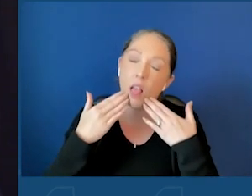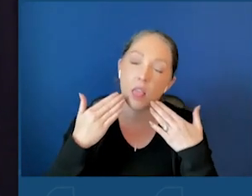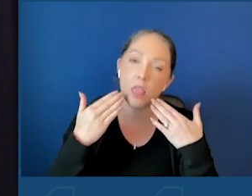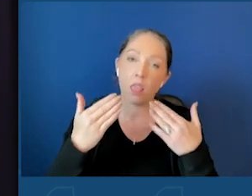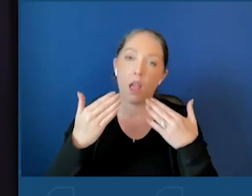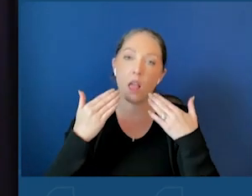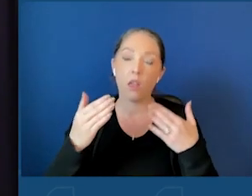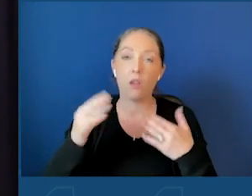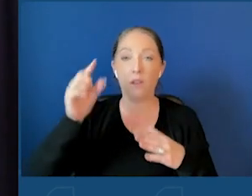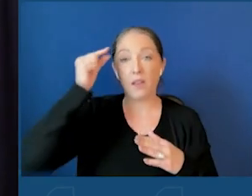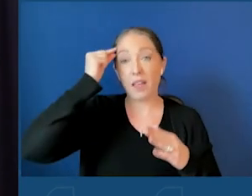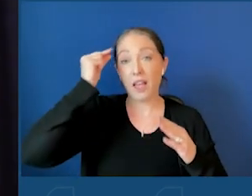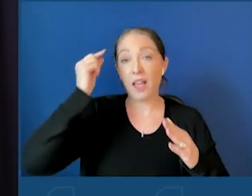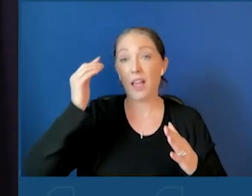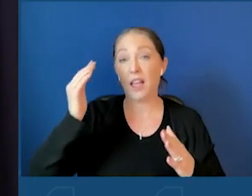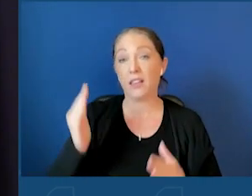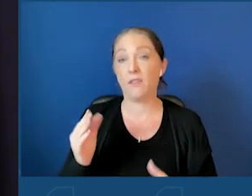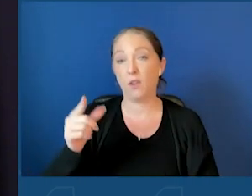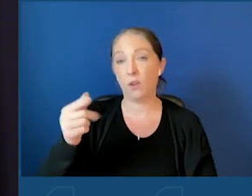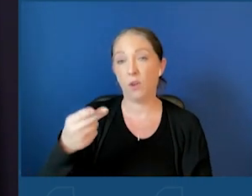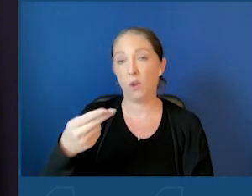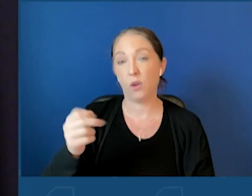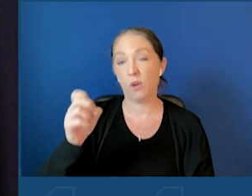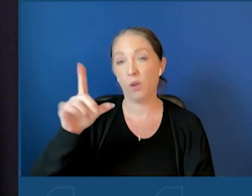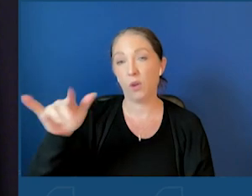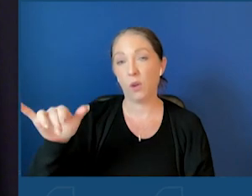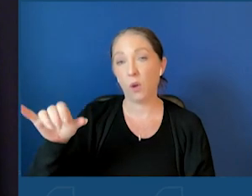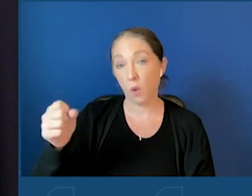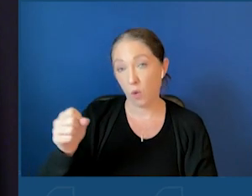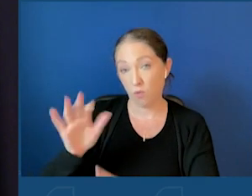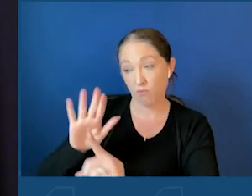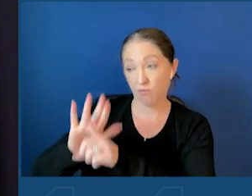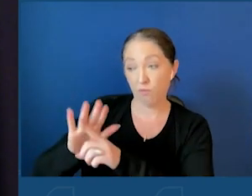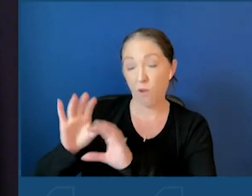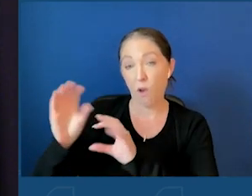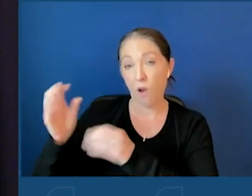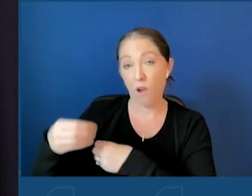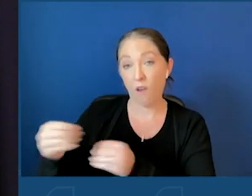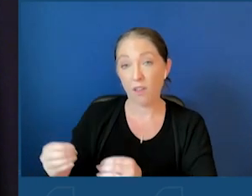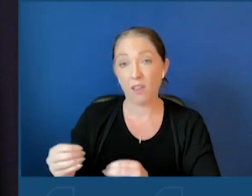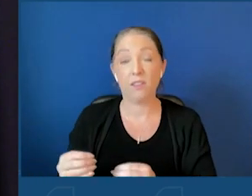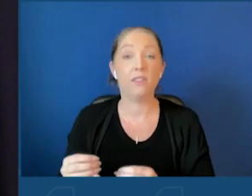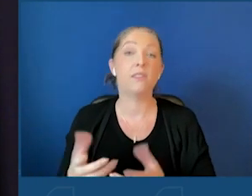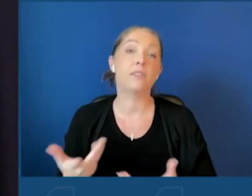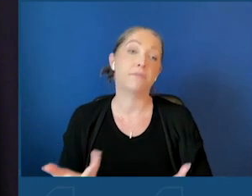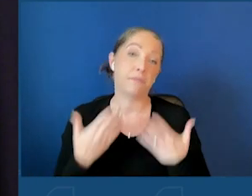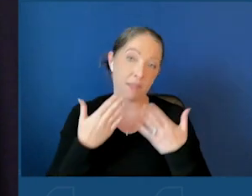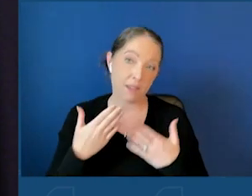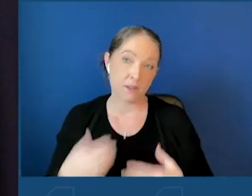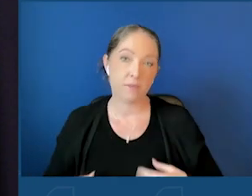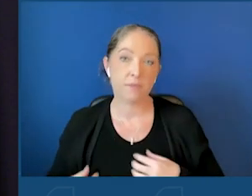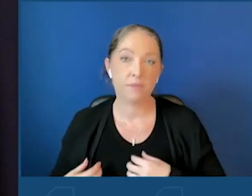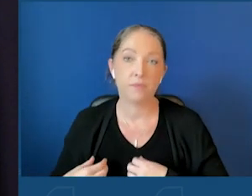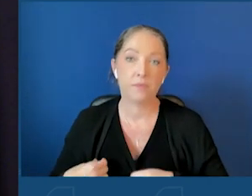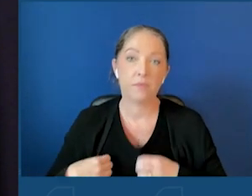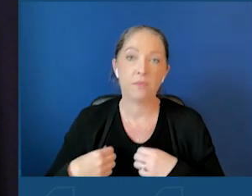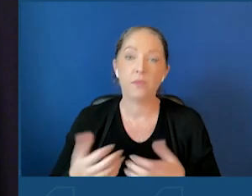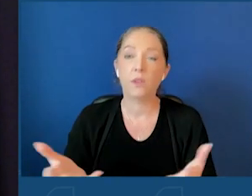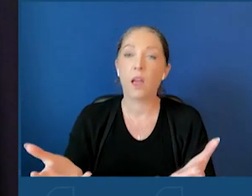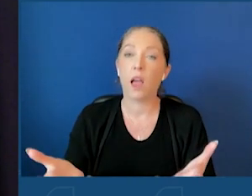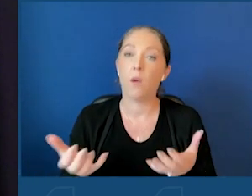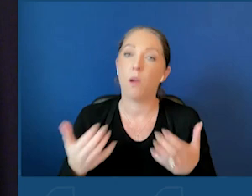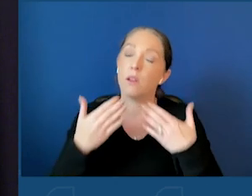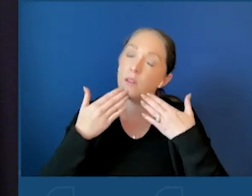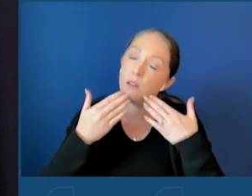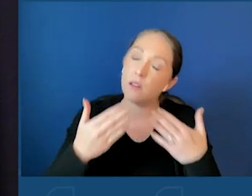for inviting me to not only attend and participate, but also speak. So thank you for that. I also want to extend a huge thank you